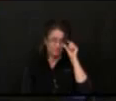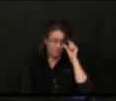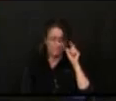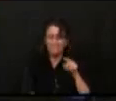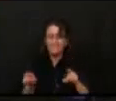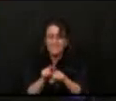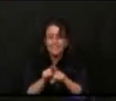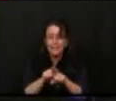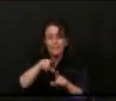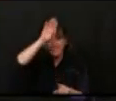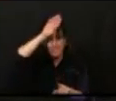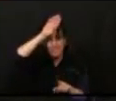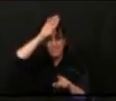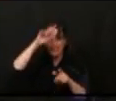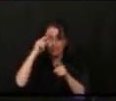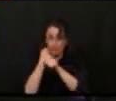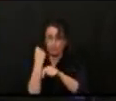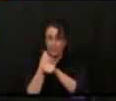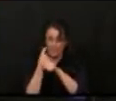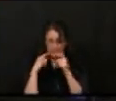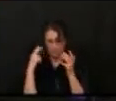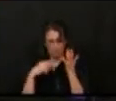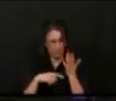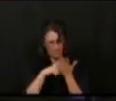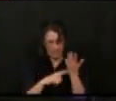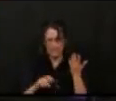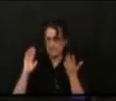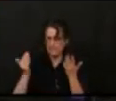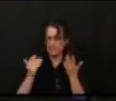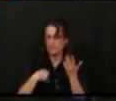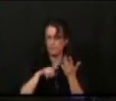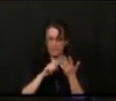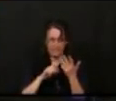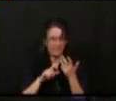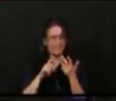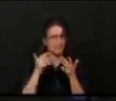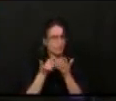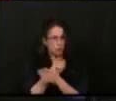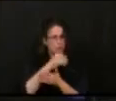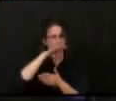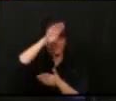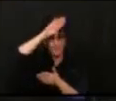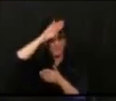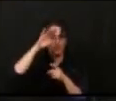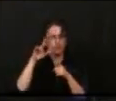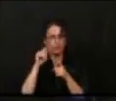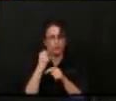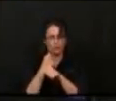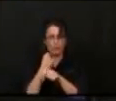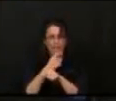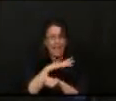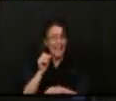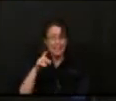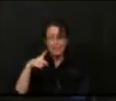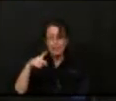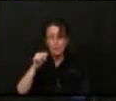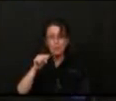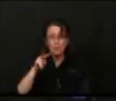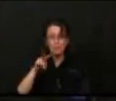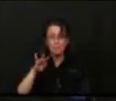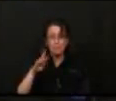truck this year. That's what I read in the memo. And probably that we shouldn't be cutting back on the paving expenses